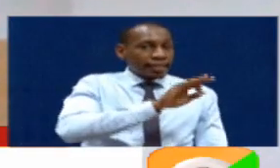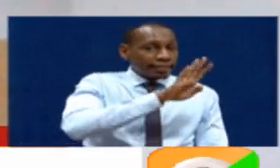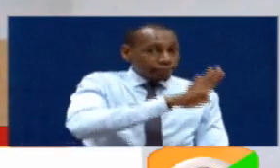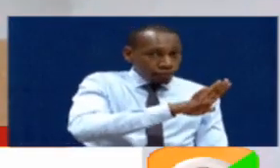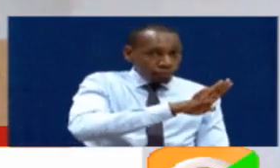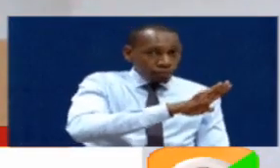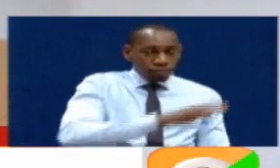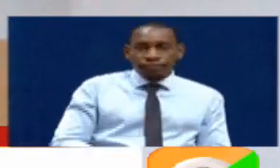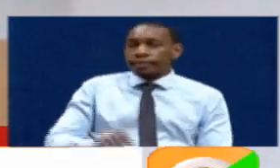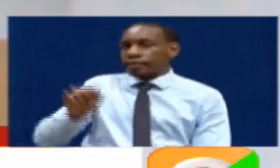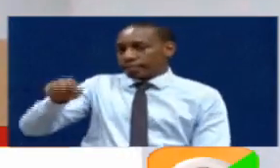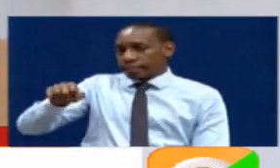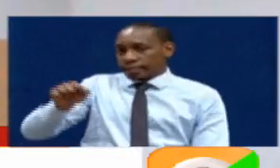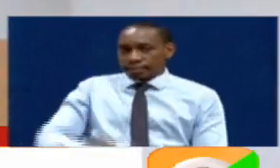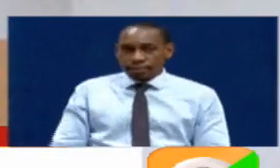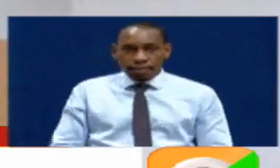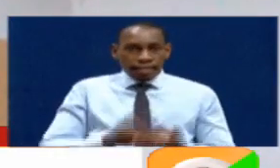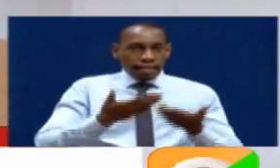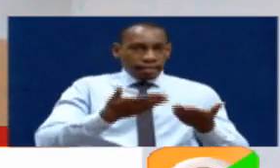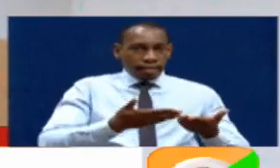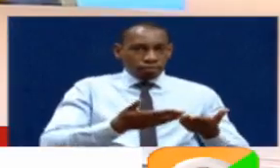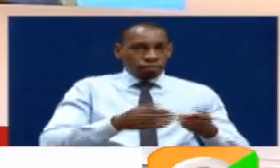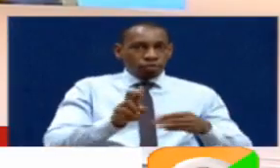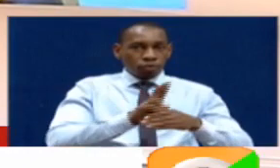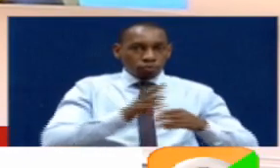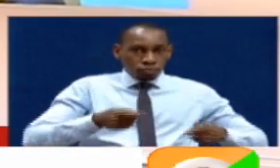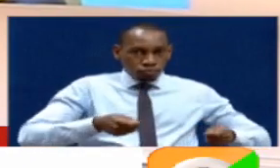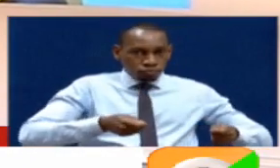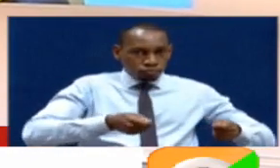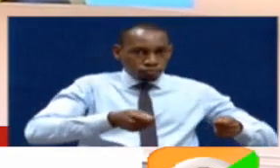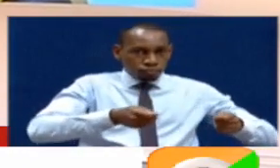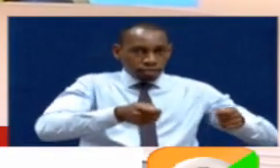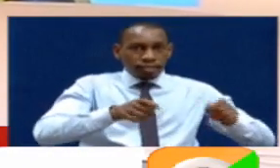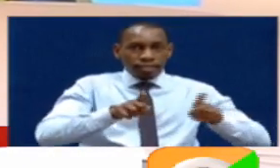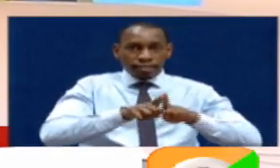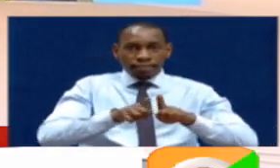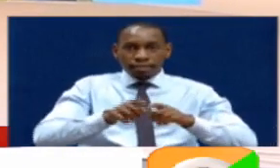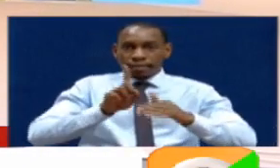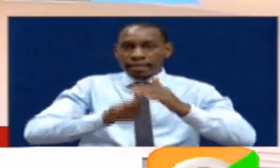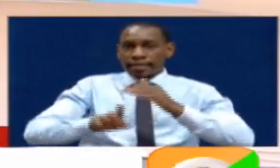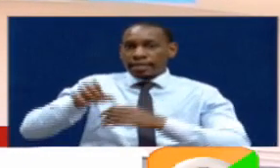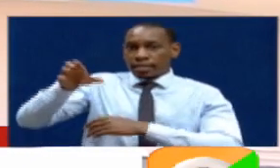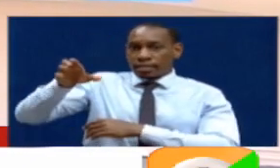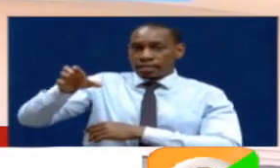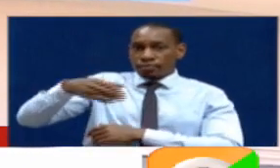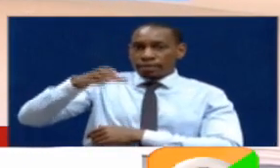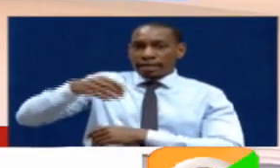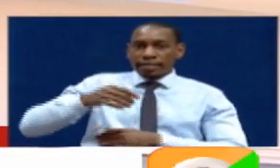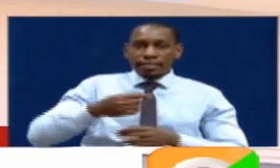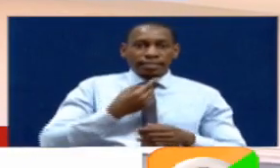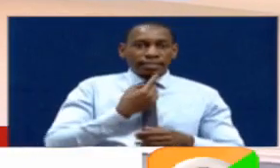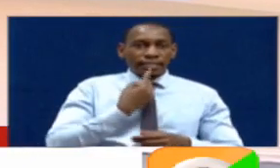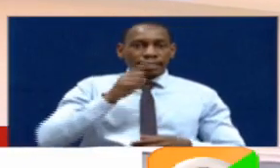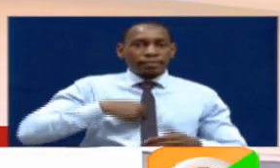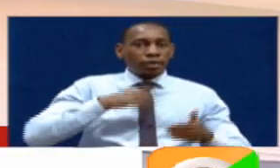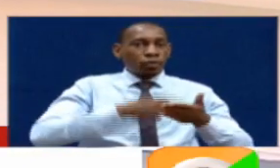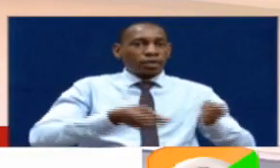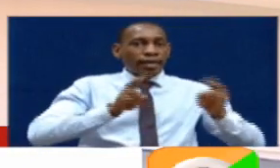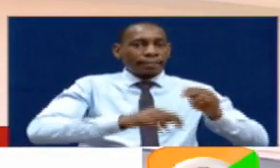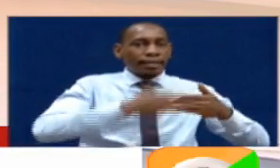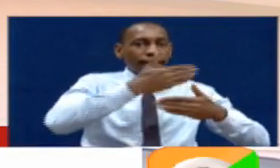34th? Yes. So you were in a wheelchair and you were in a supermarket. Tell us what happened after that.